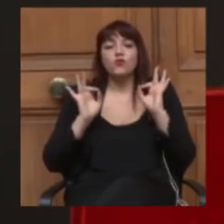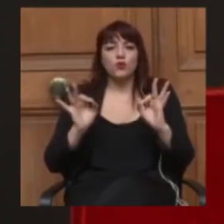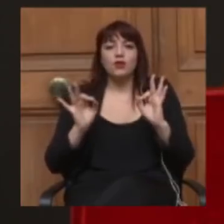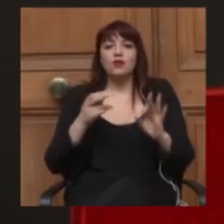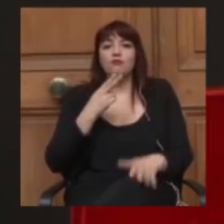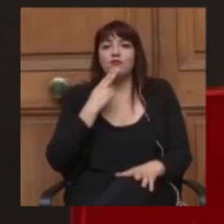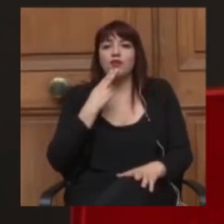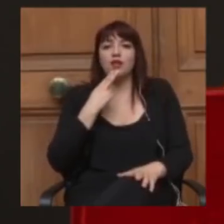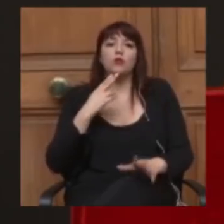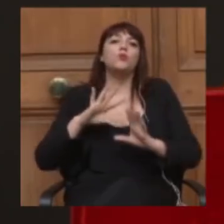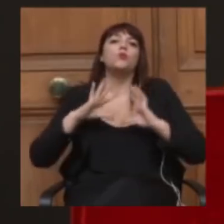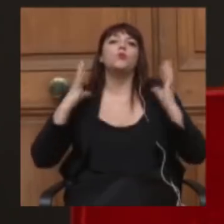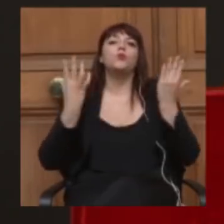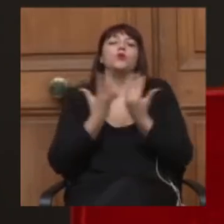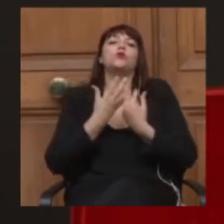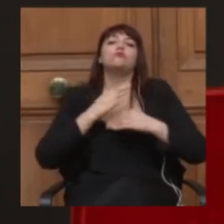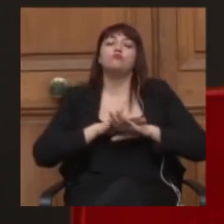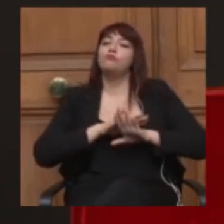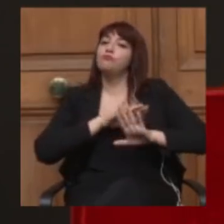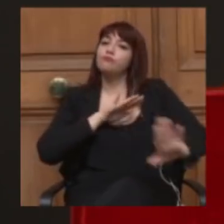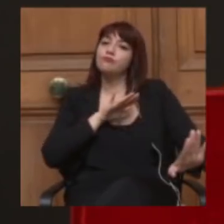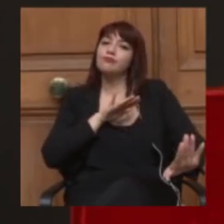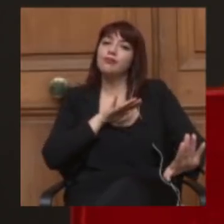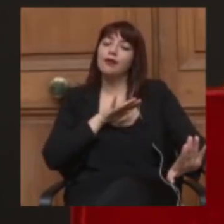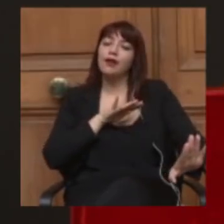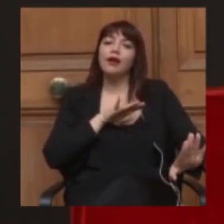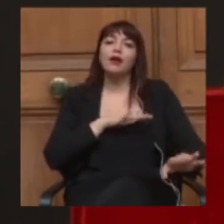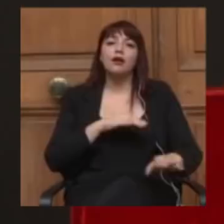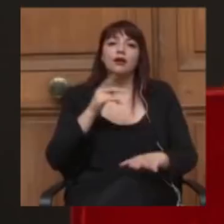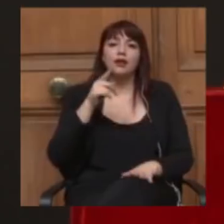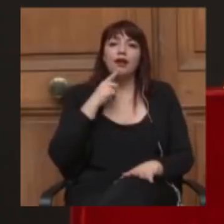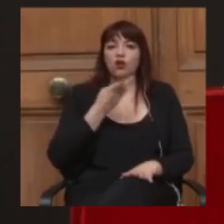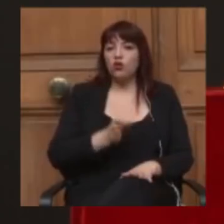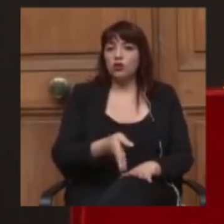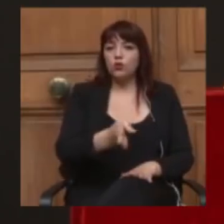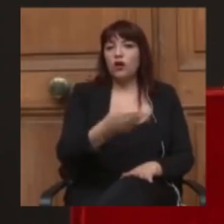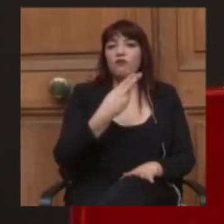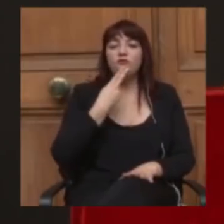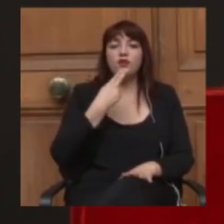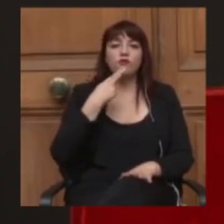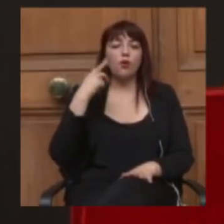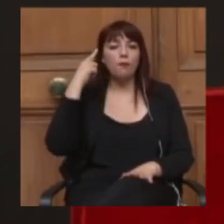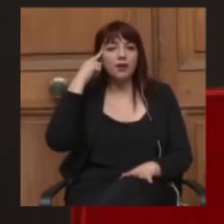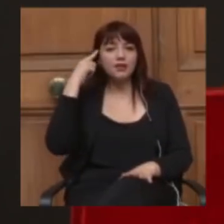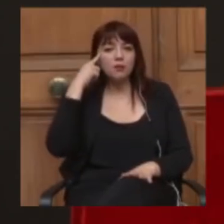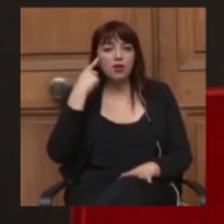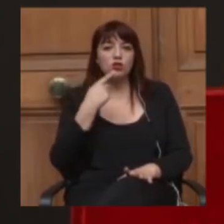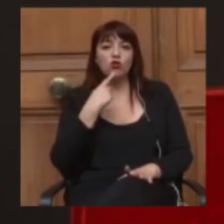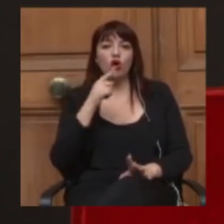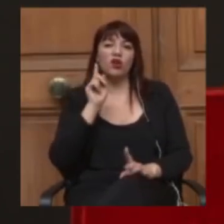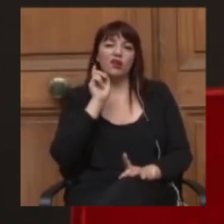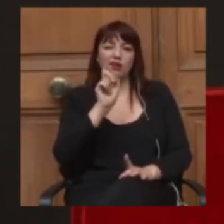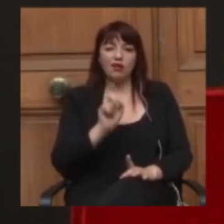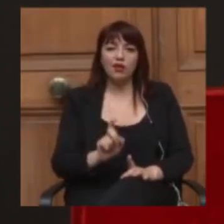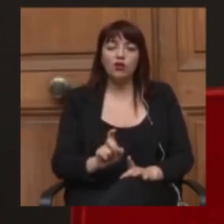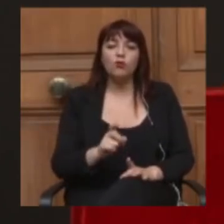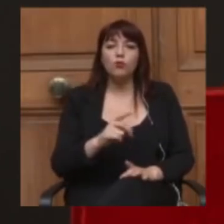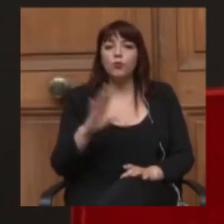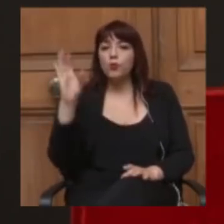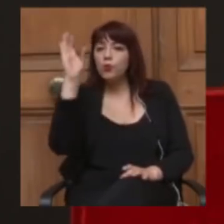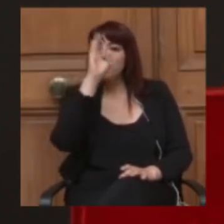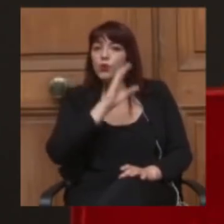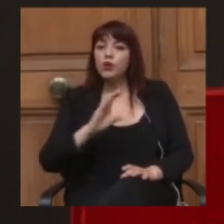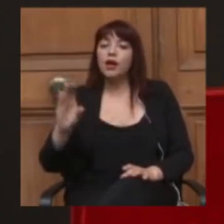normalize violence, who keep critical thought alive, and who seek to imagine a future of greater social equality